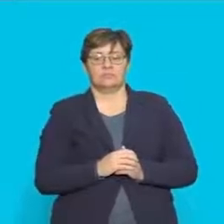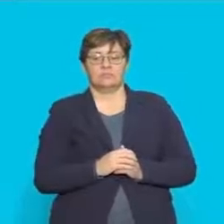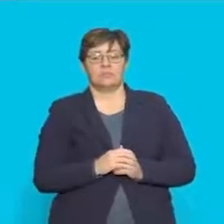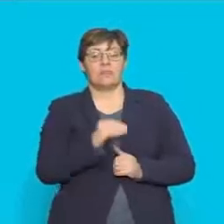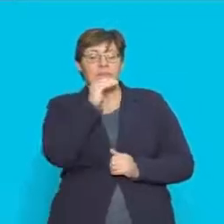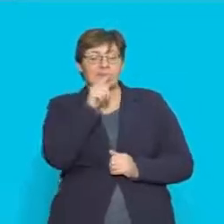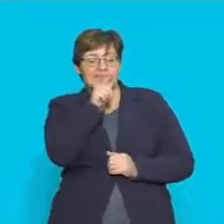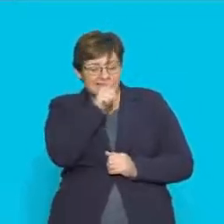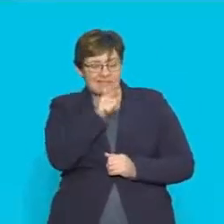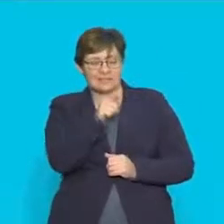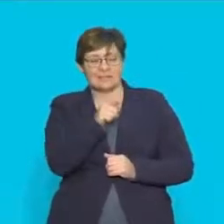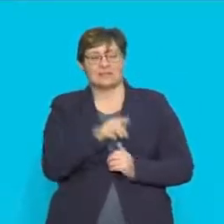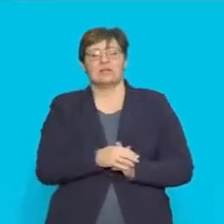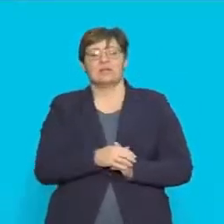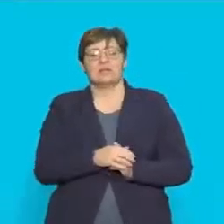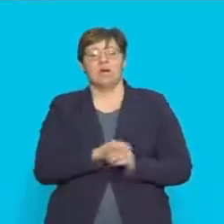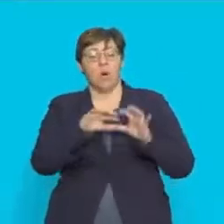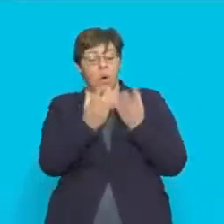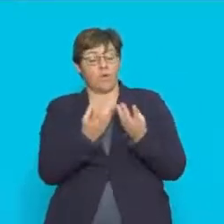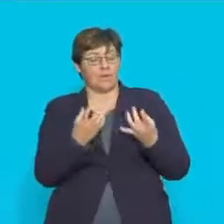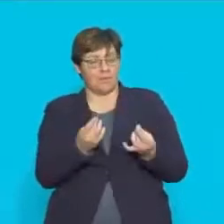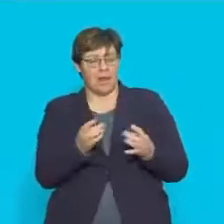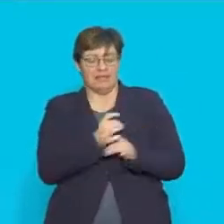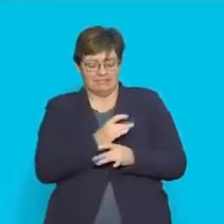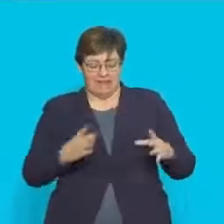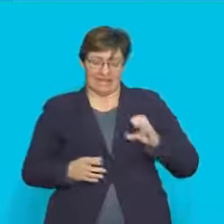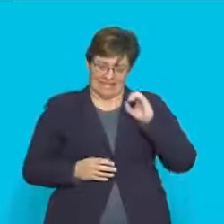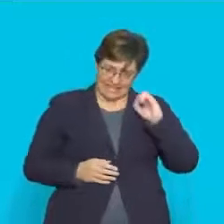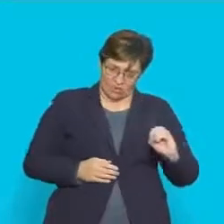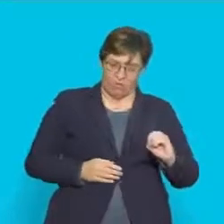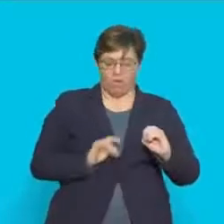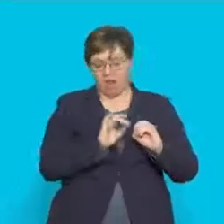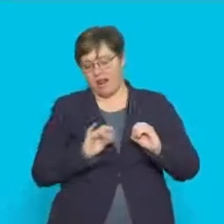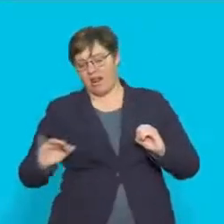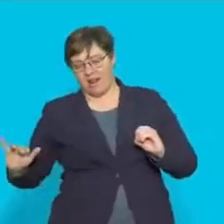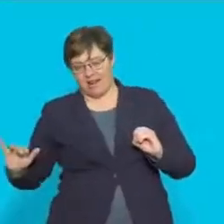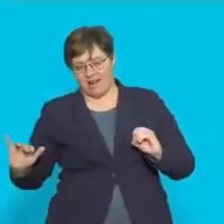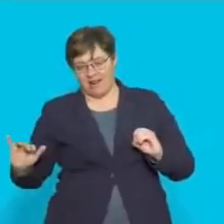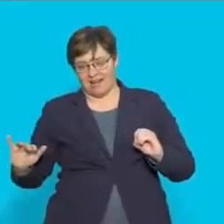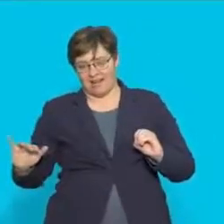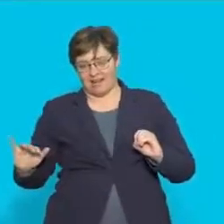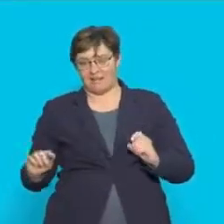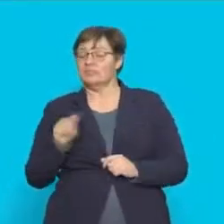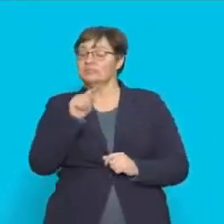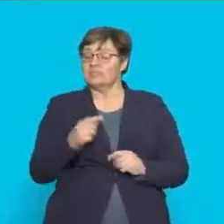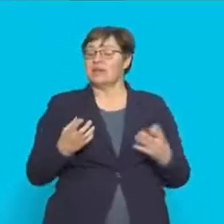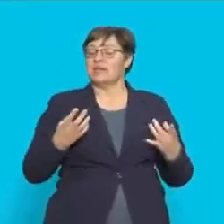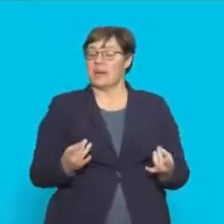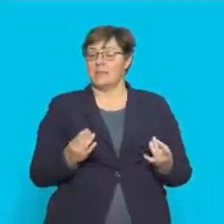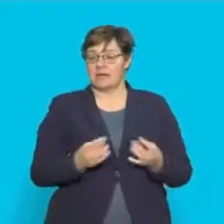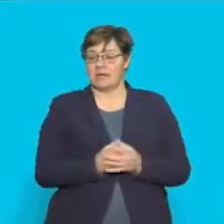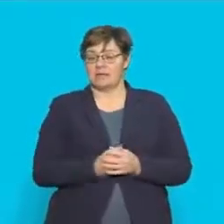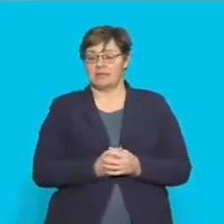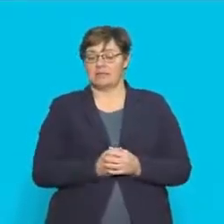And this normally starts from 0. And what you need to note about these numbers